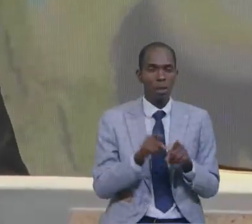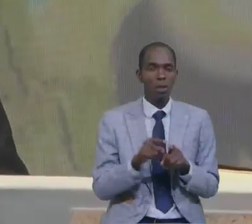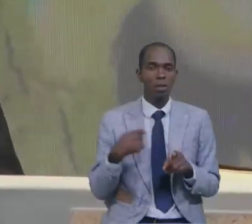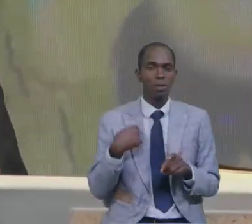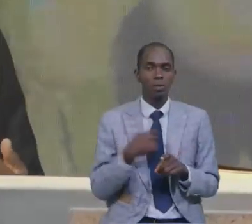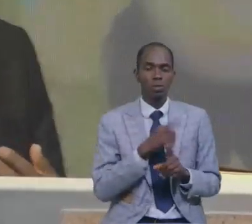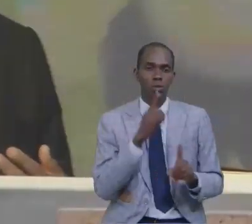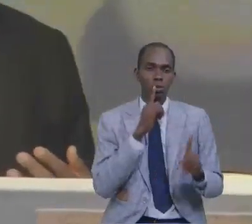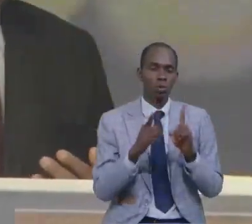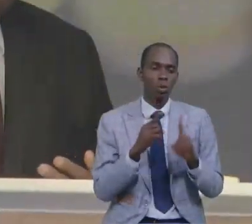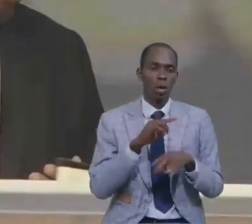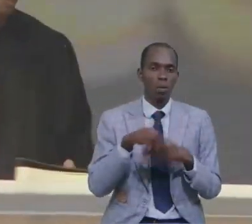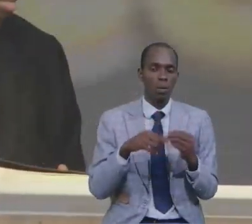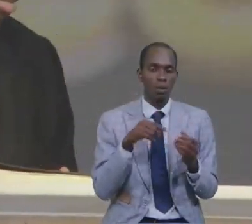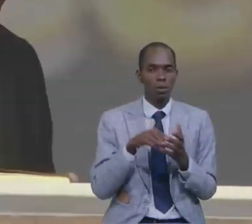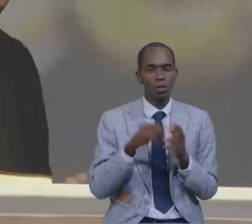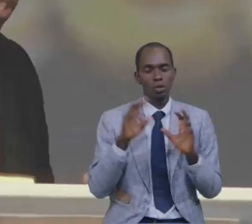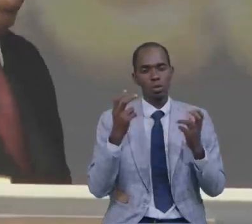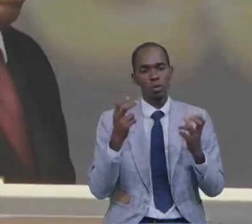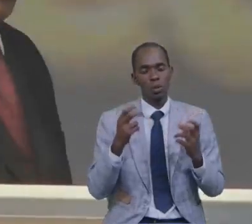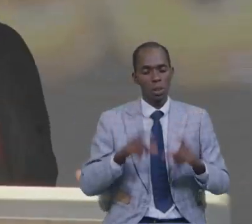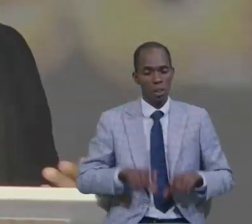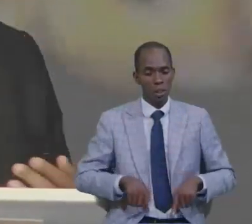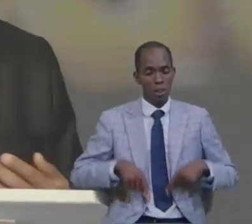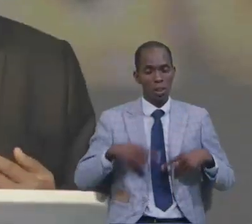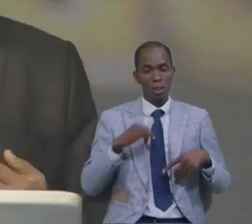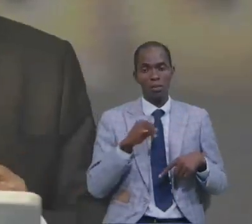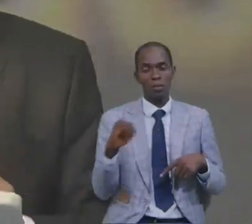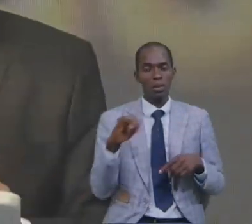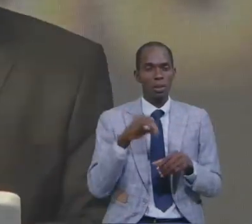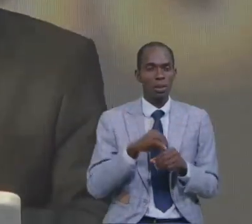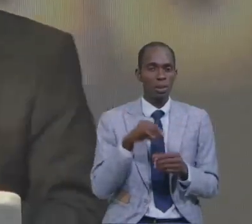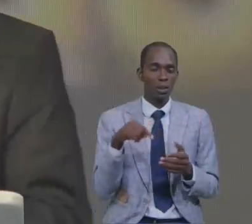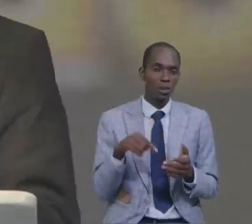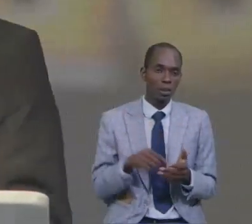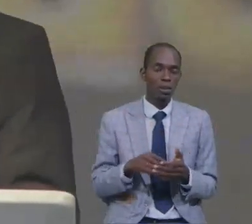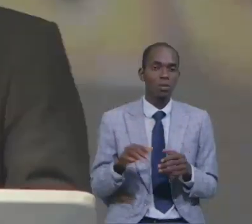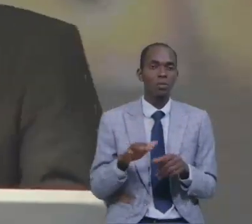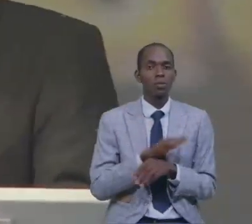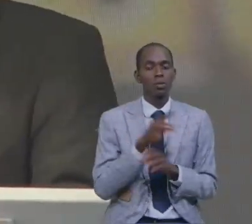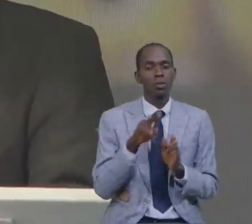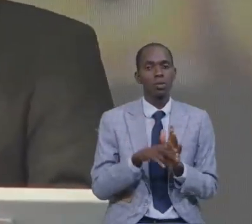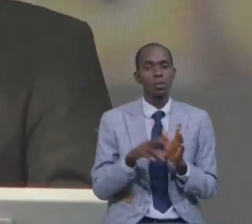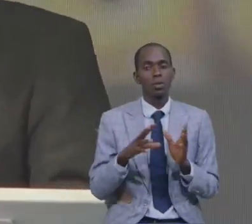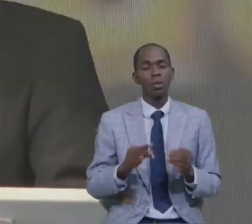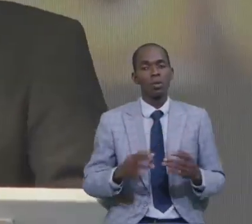faith. One, salvation. Two,